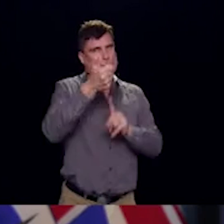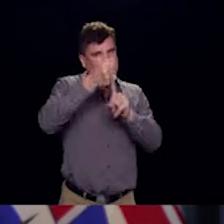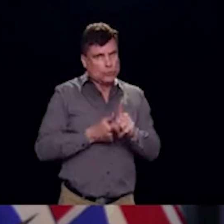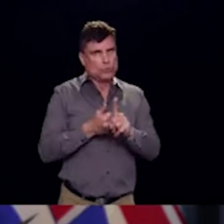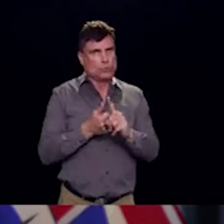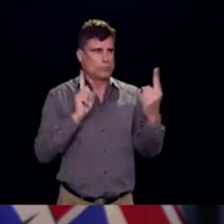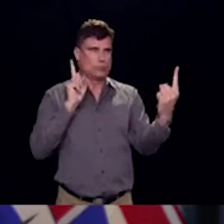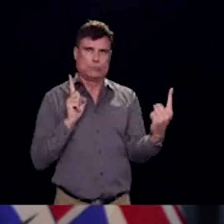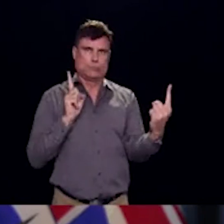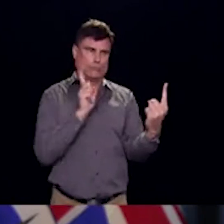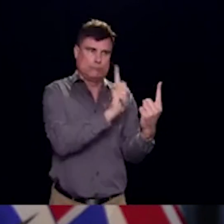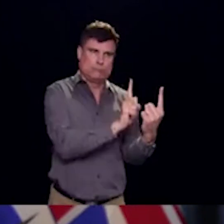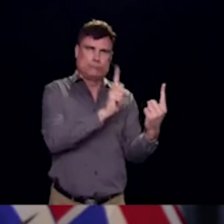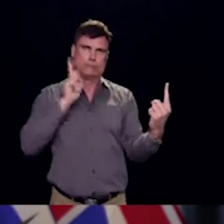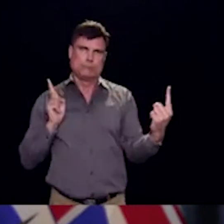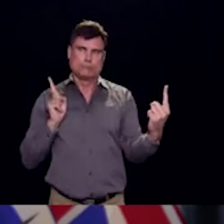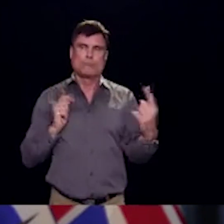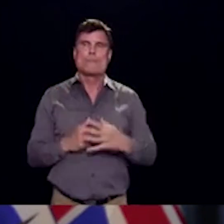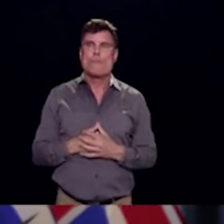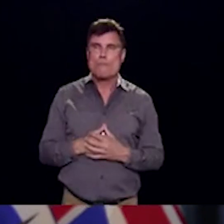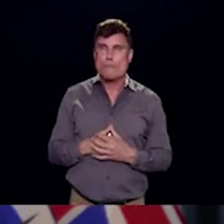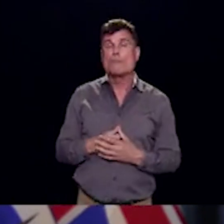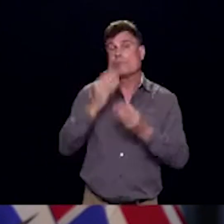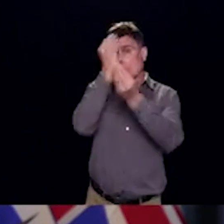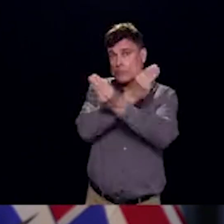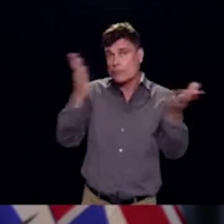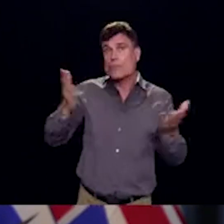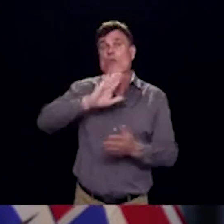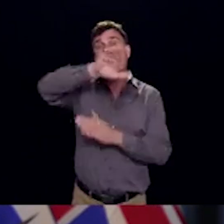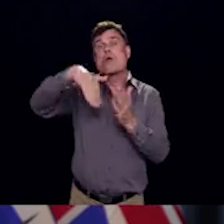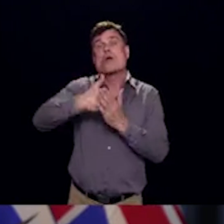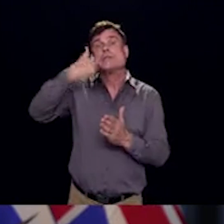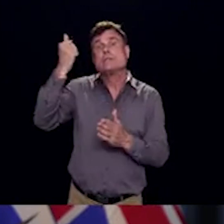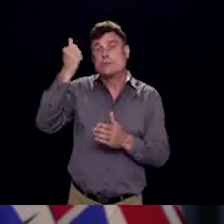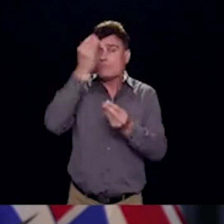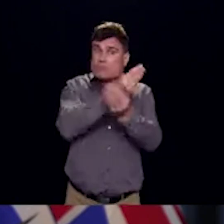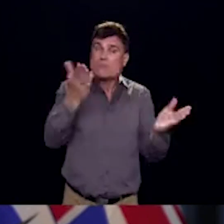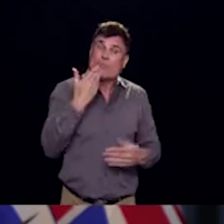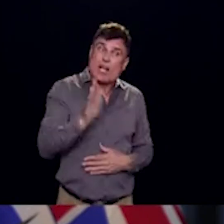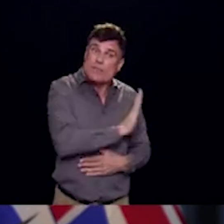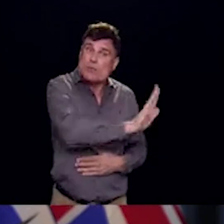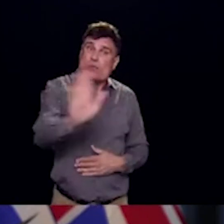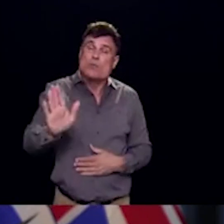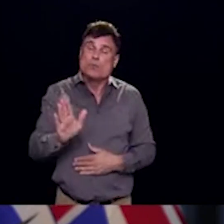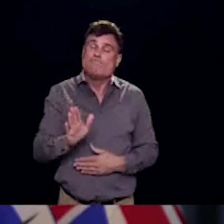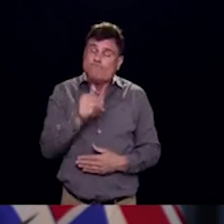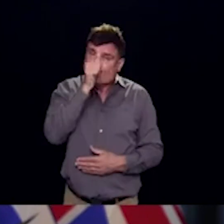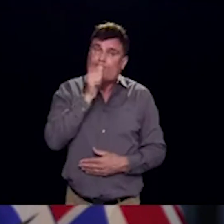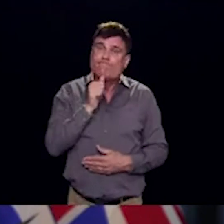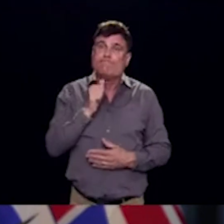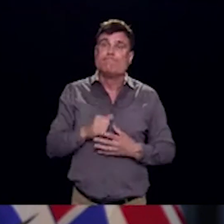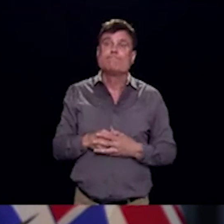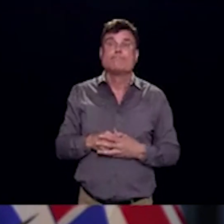you. This has been a difficult time for you, being separated from the ones you love, and for many people with things